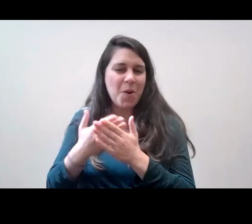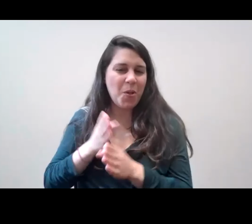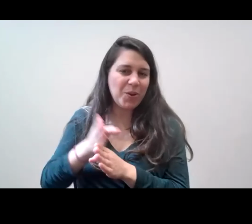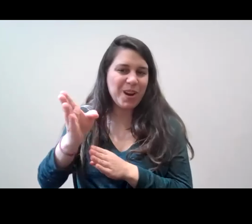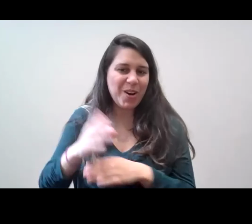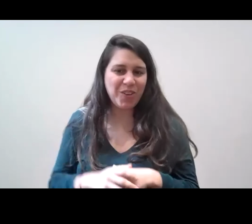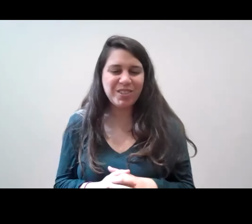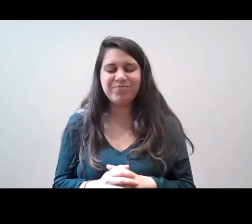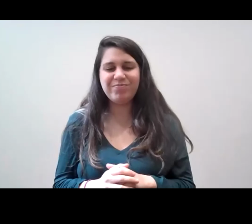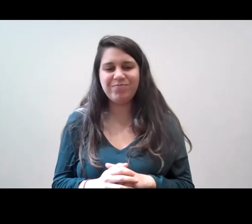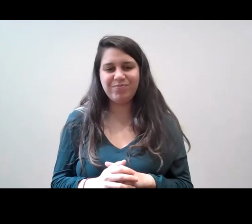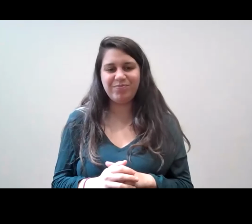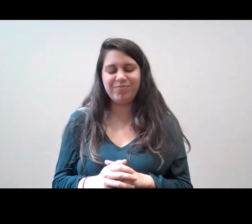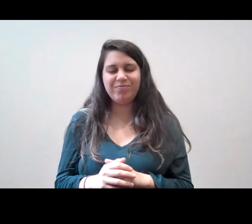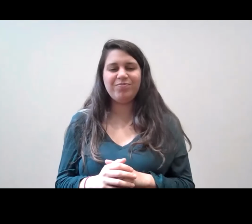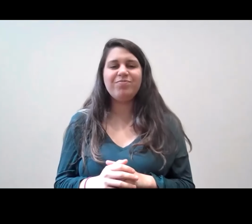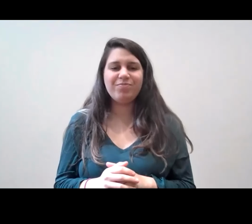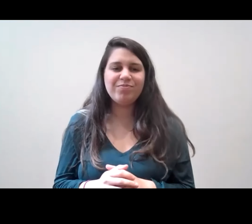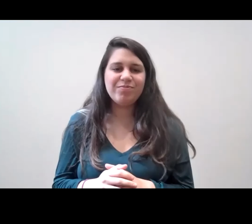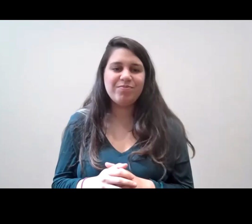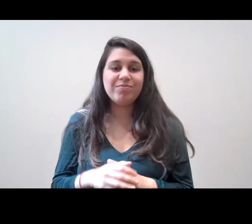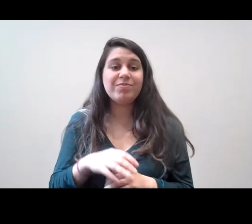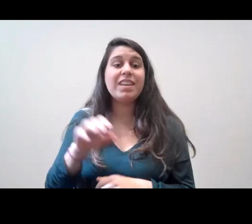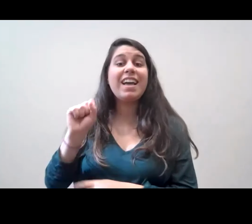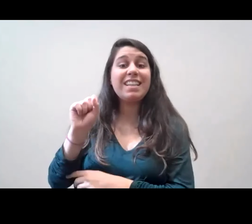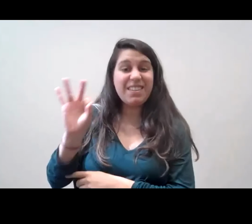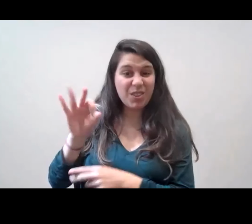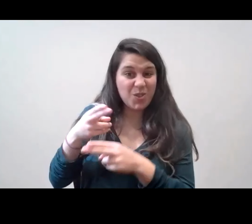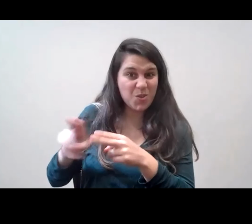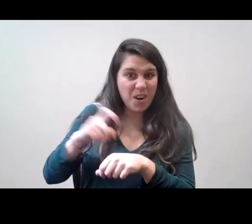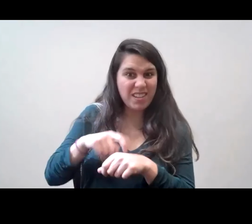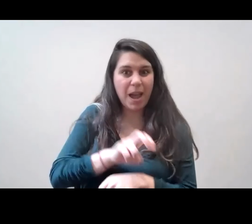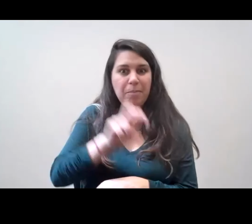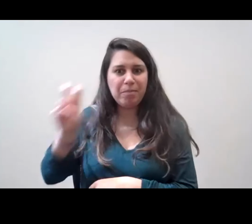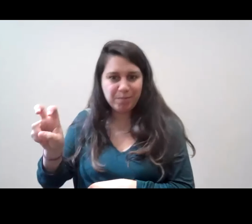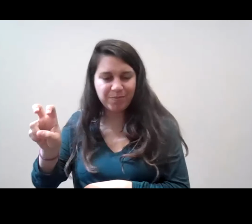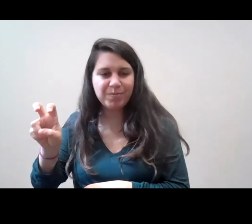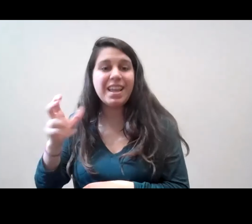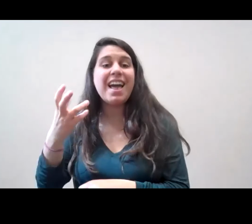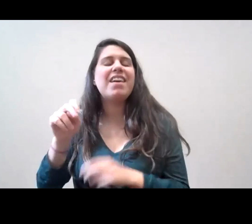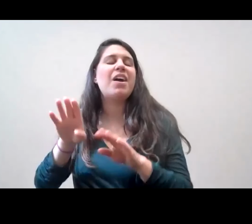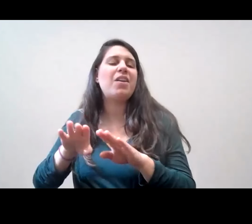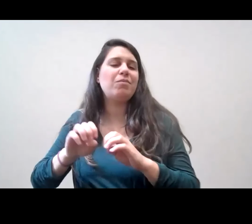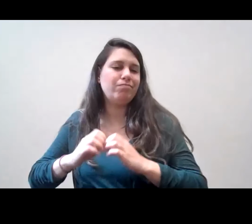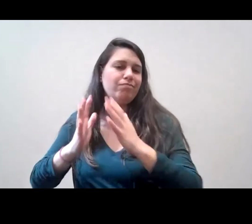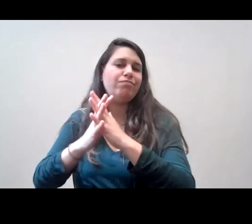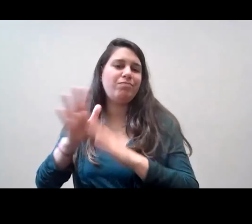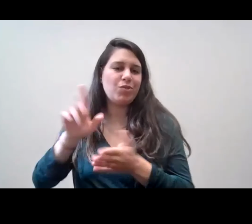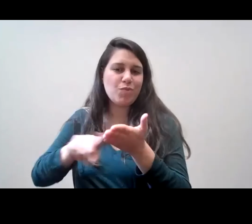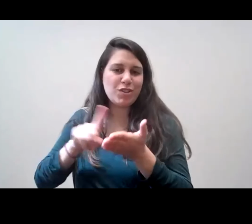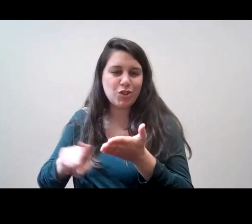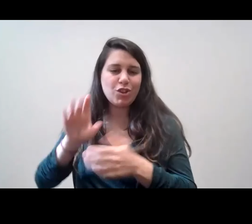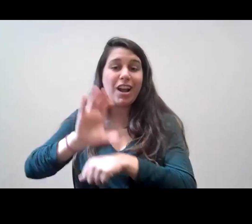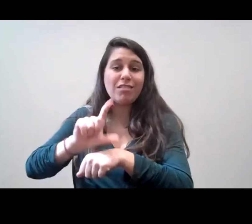career. After a subsequent stint in San Francisco, Dr. Lezine opened his own research consulting and advocacy